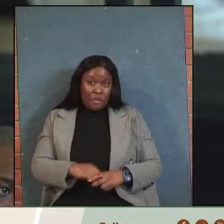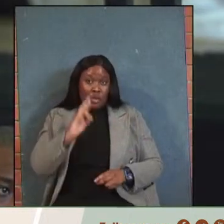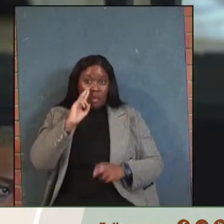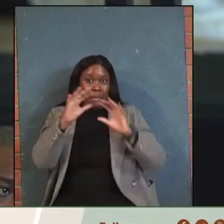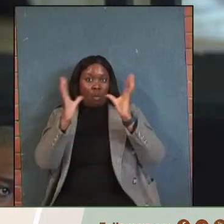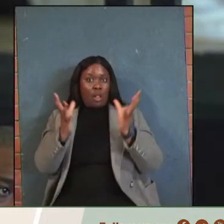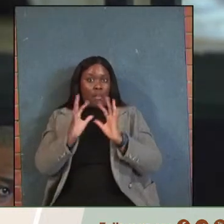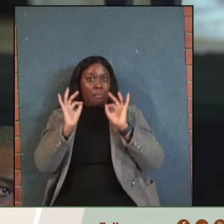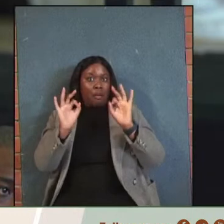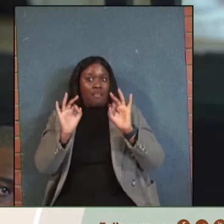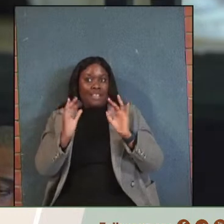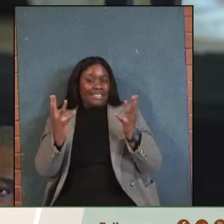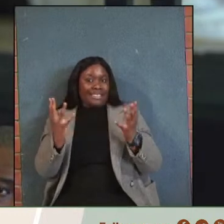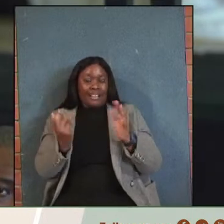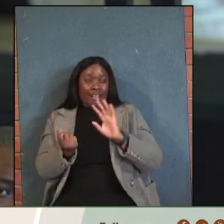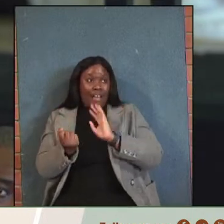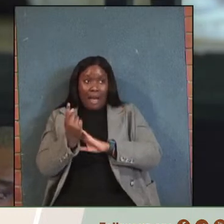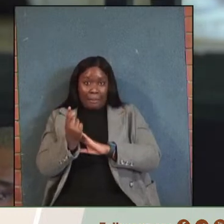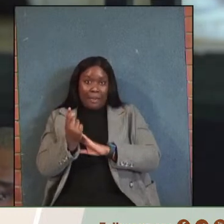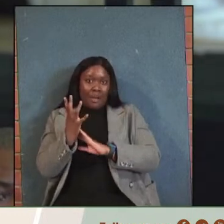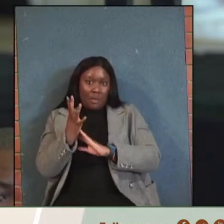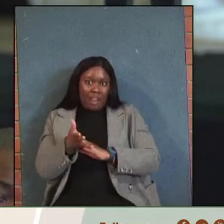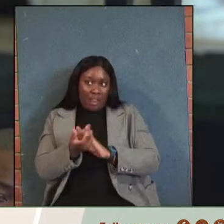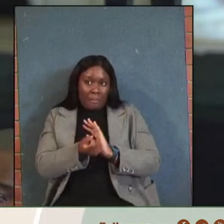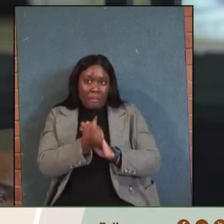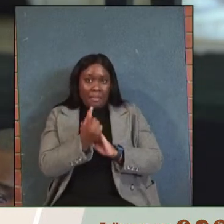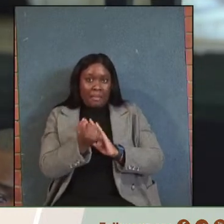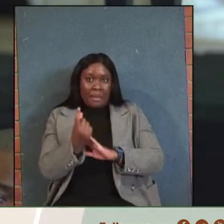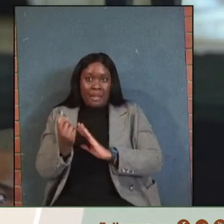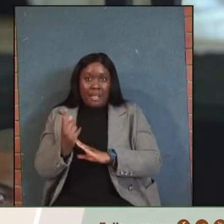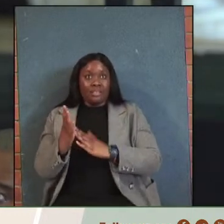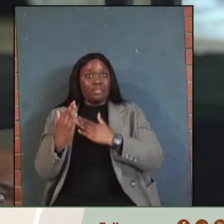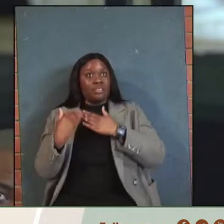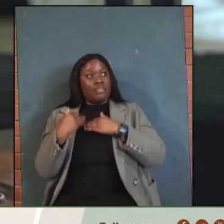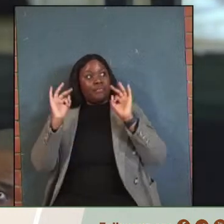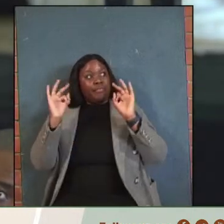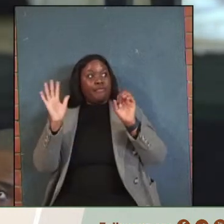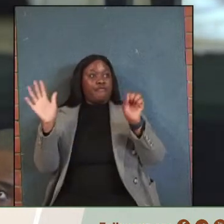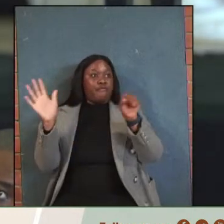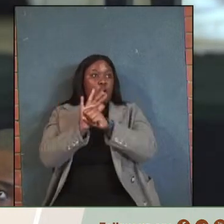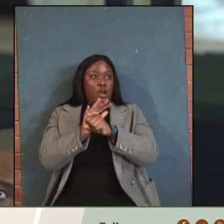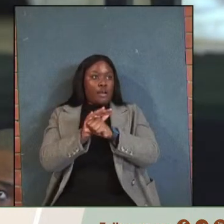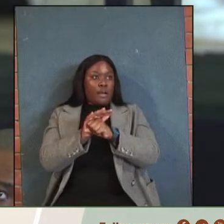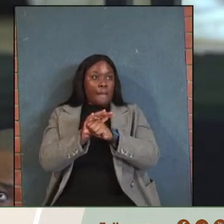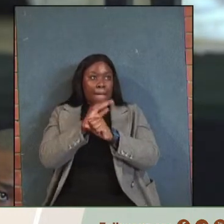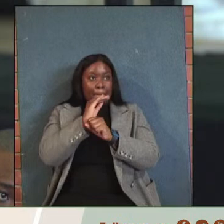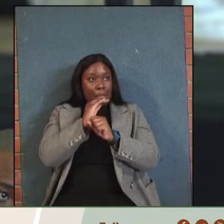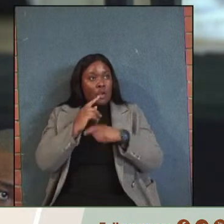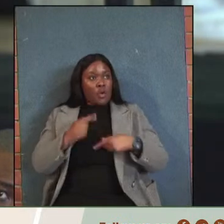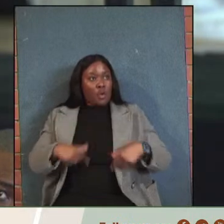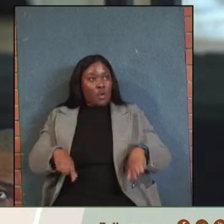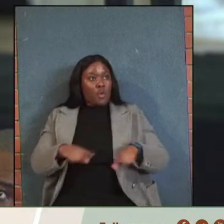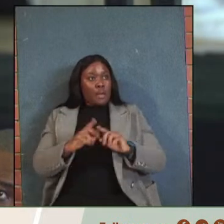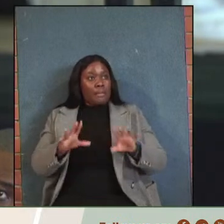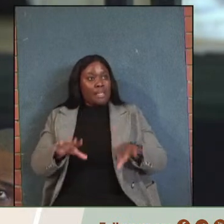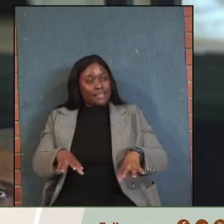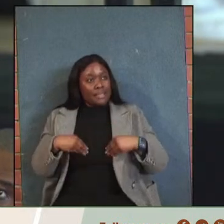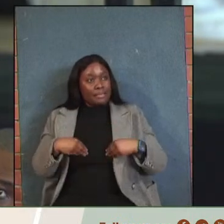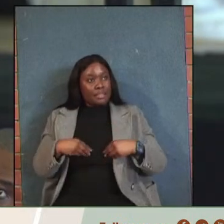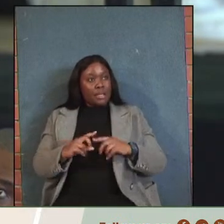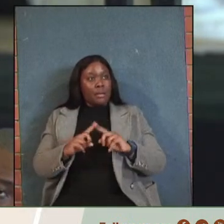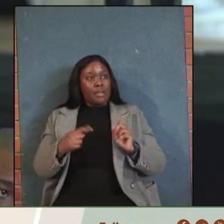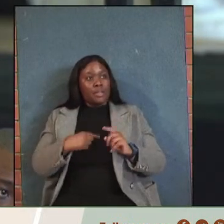society, there can never be total safety and all of that, and it's a truth that we have to acknowledge. But what we're saying is that it's going